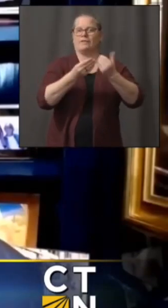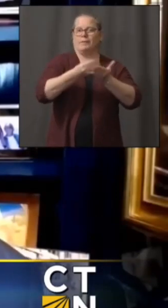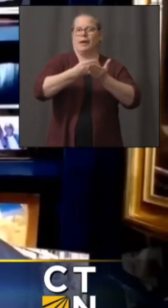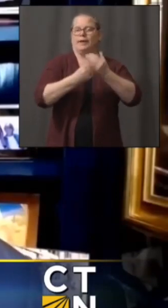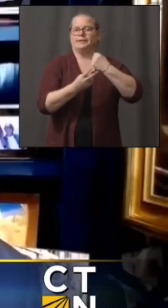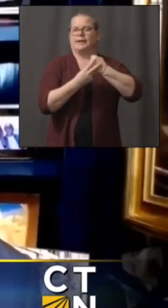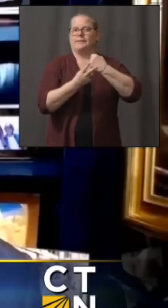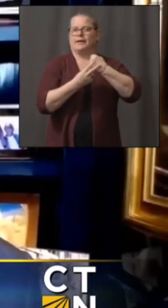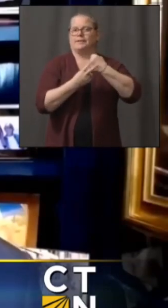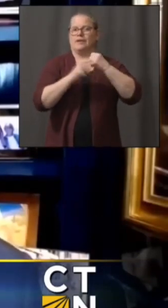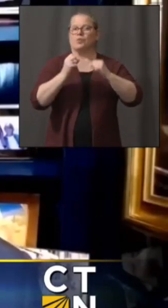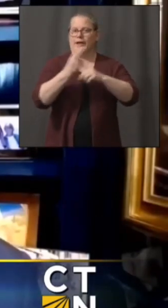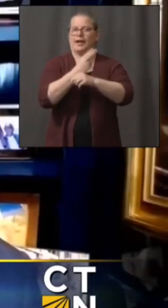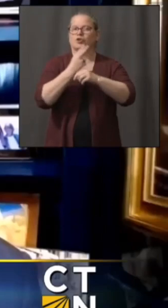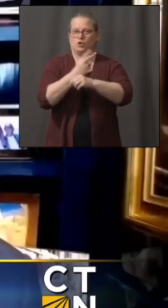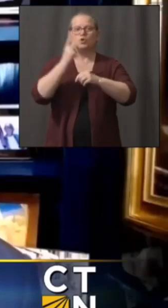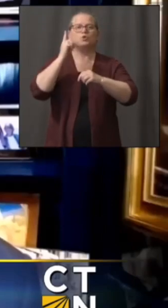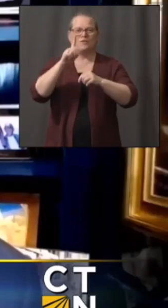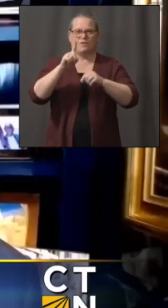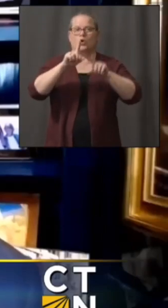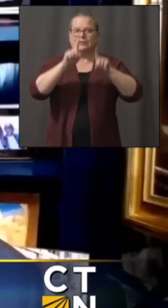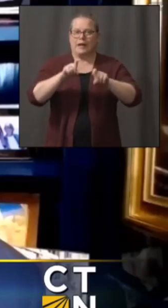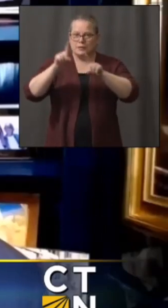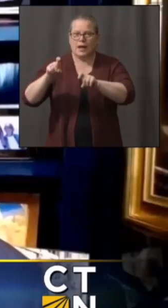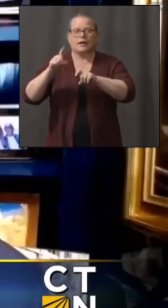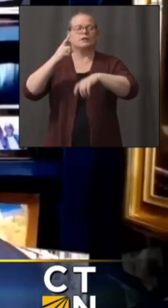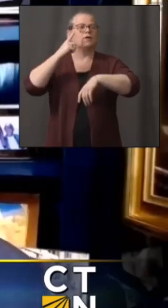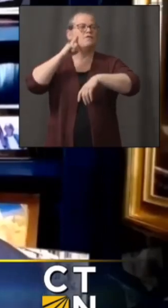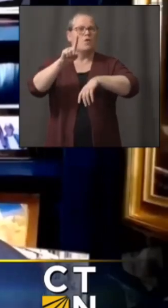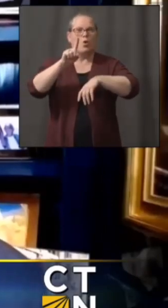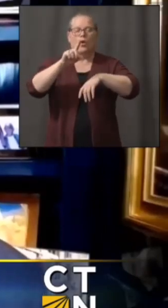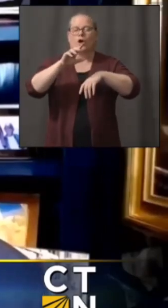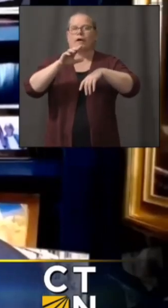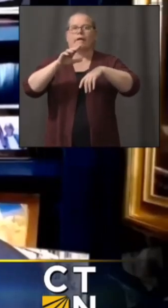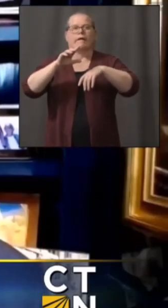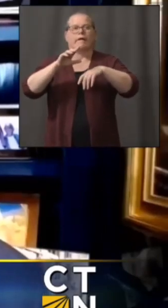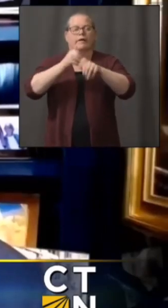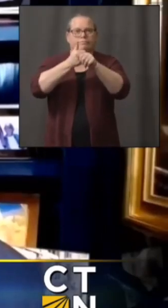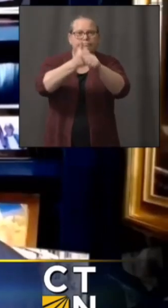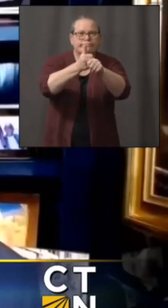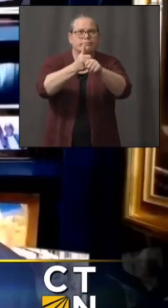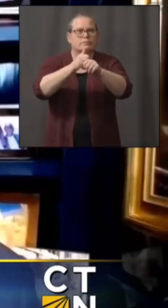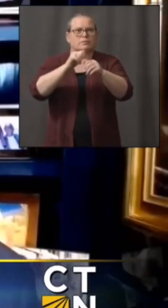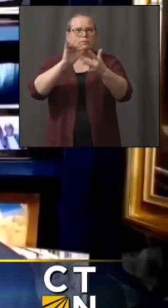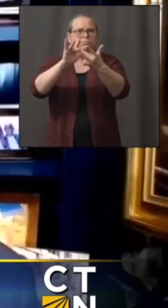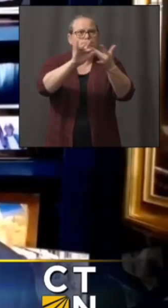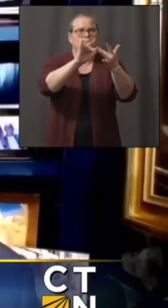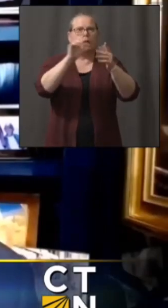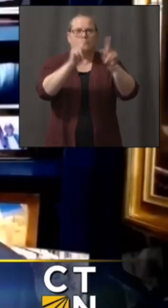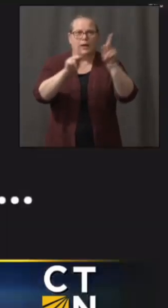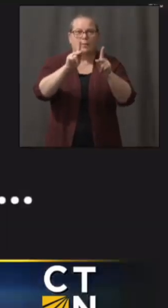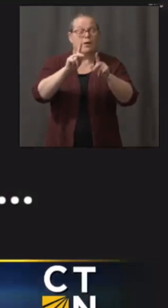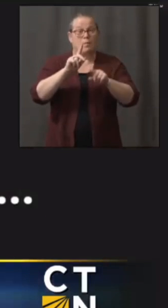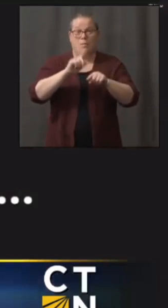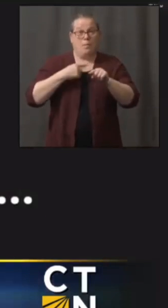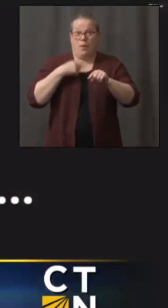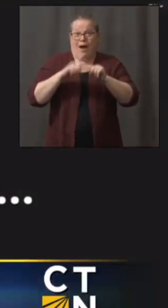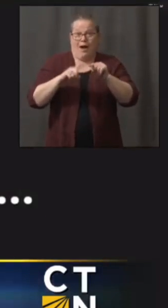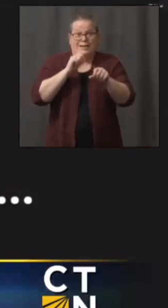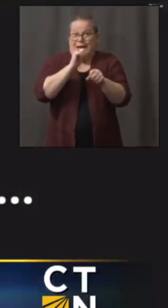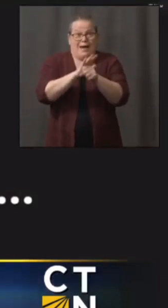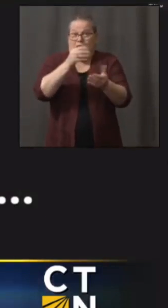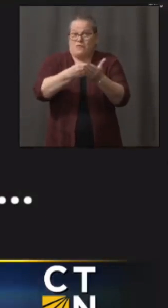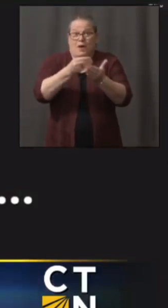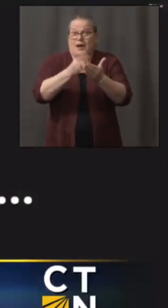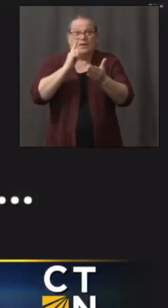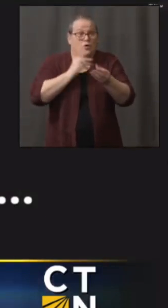people safe. But I can't bail out every business at the same time. I need help from the feds on that. Josh, any projections